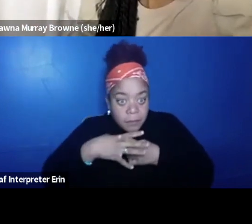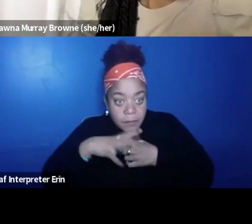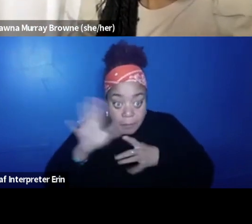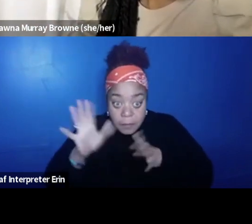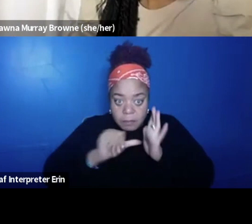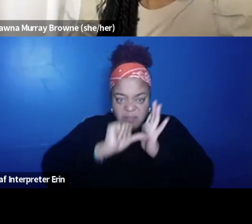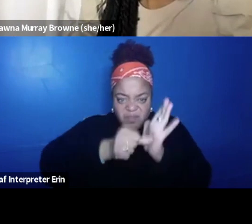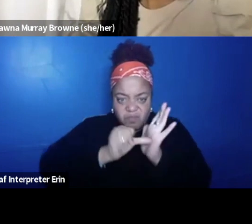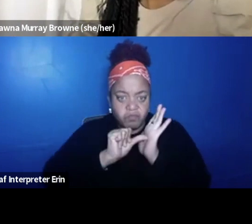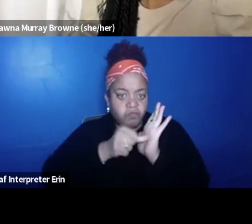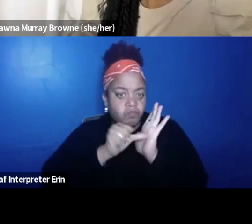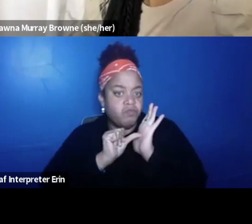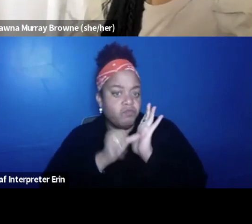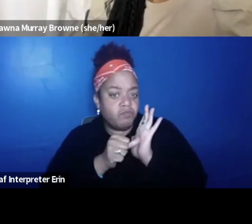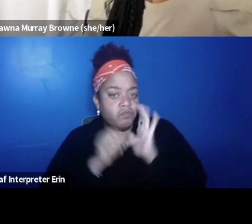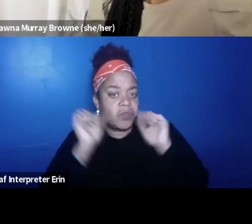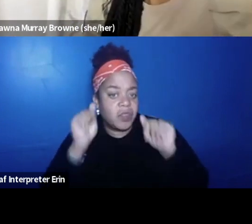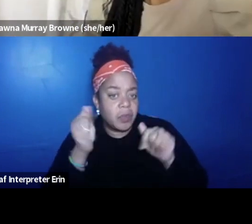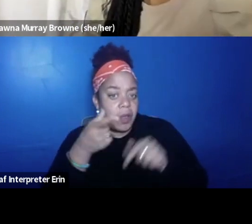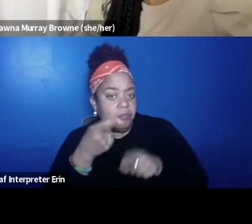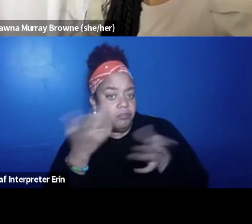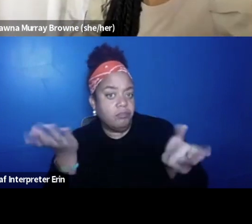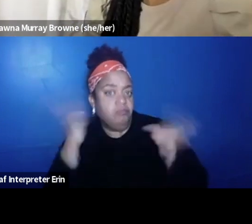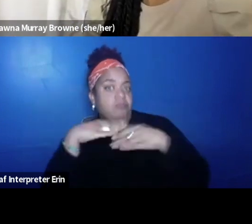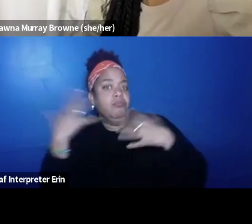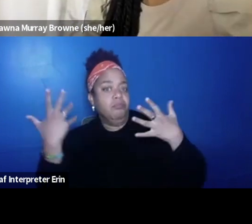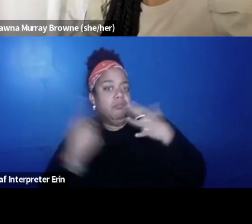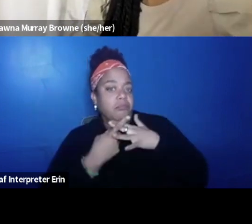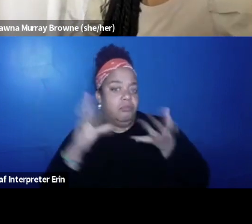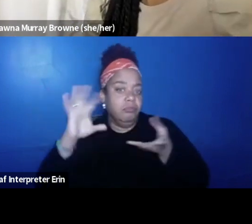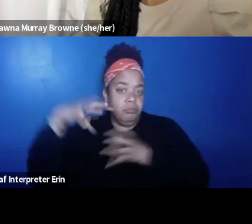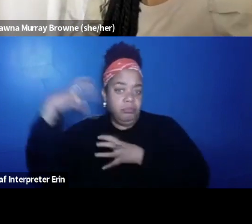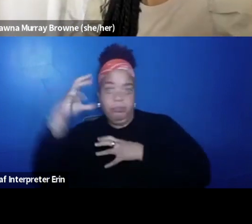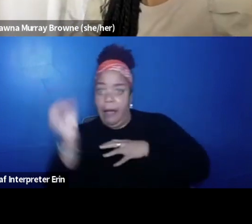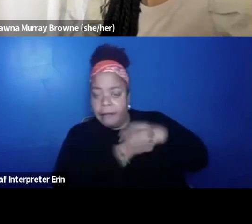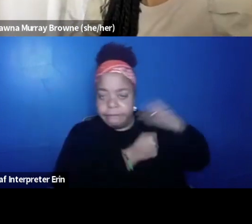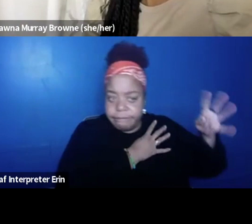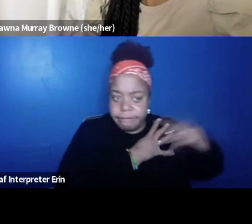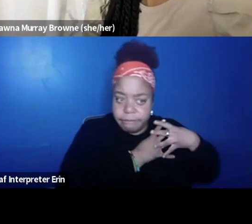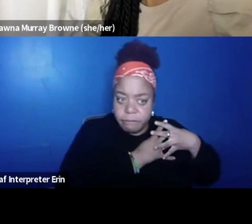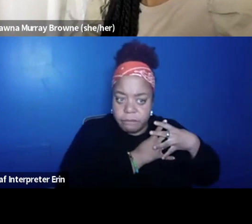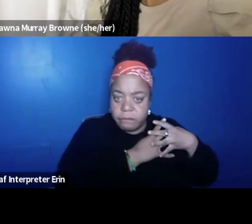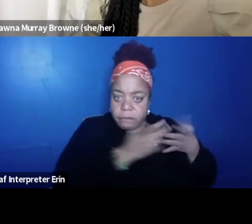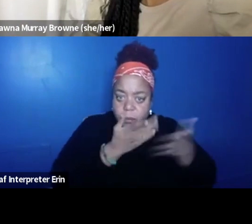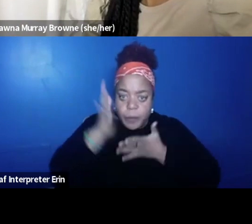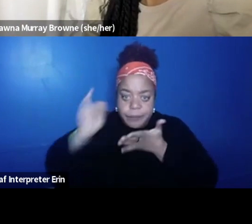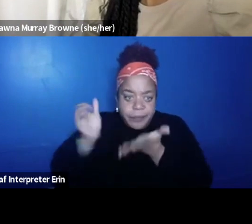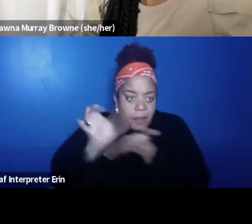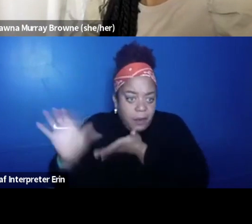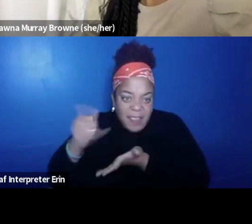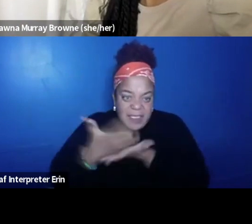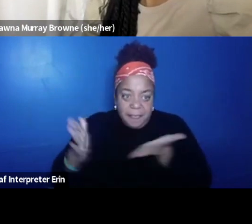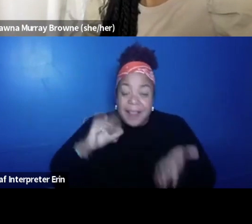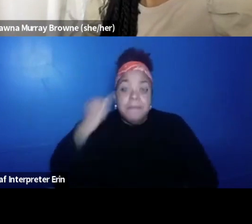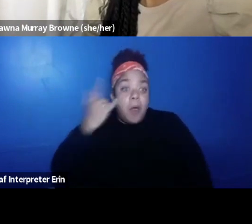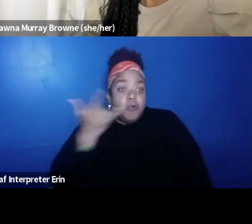right? But that's the thing, right? So when you call for support for your family member